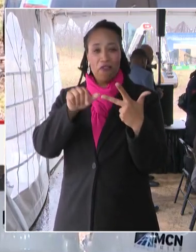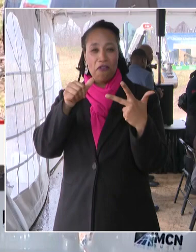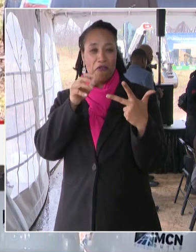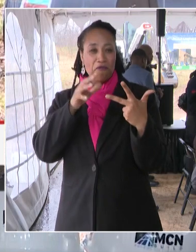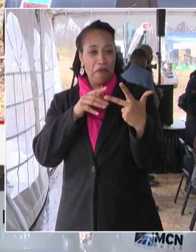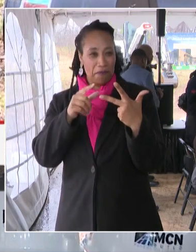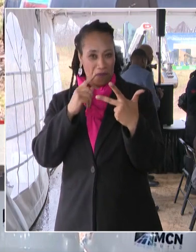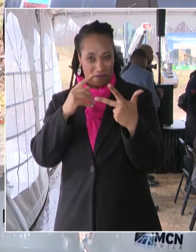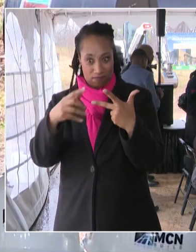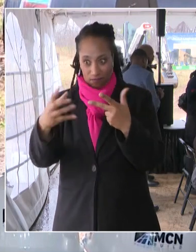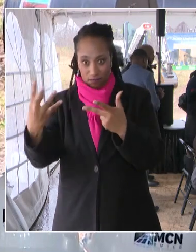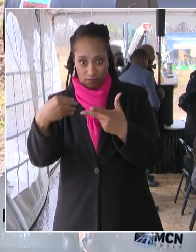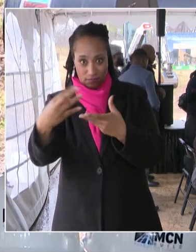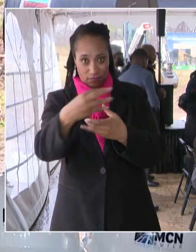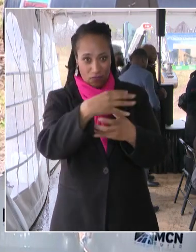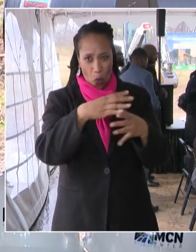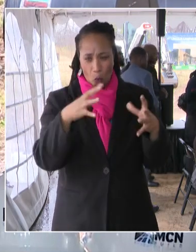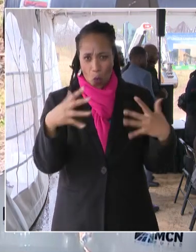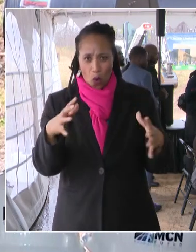Councilman